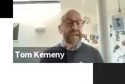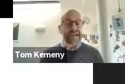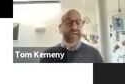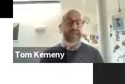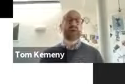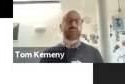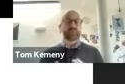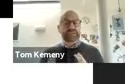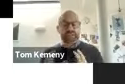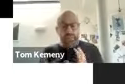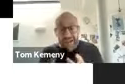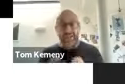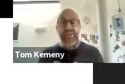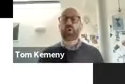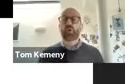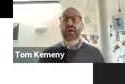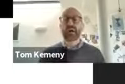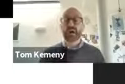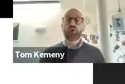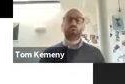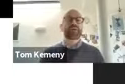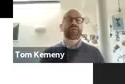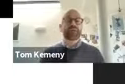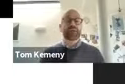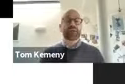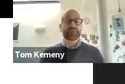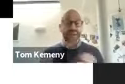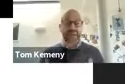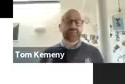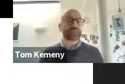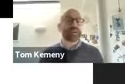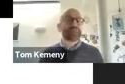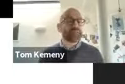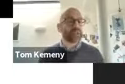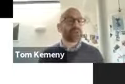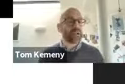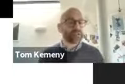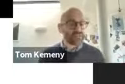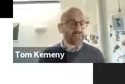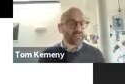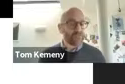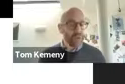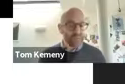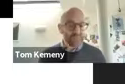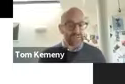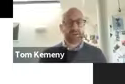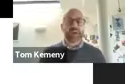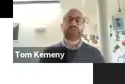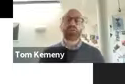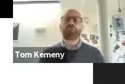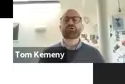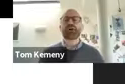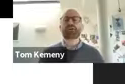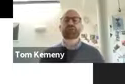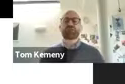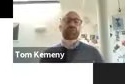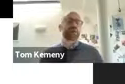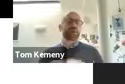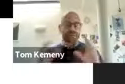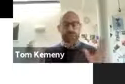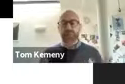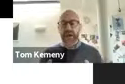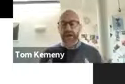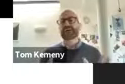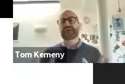are most likely to be directly working with the big disruptive technologies of the moment. And so what we're trying to